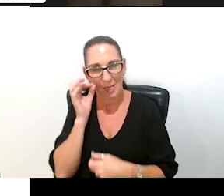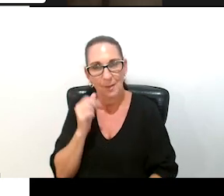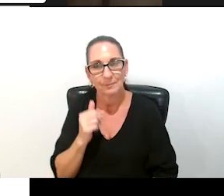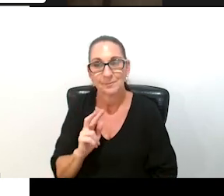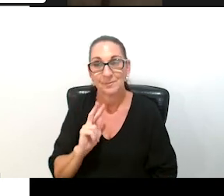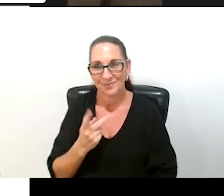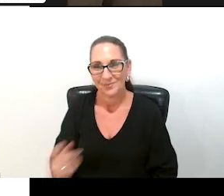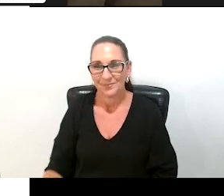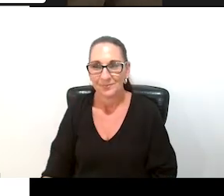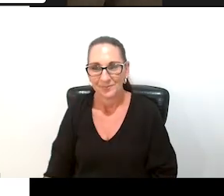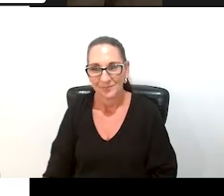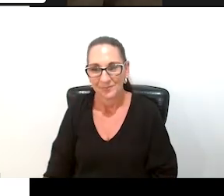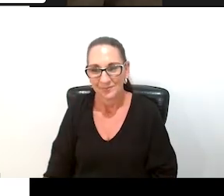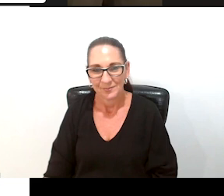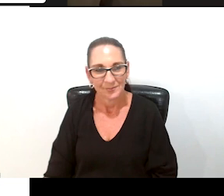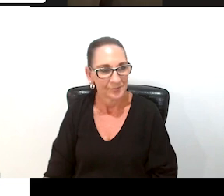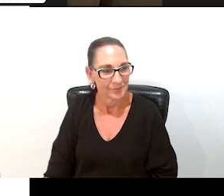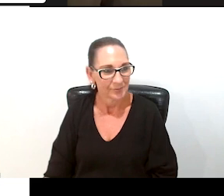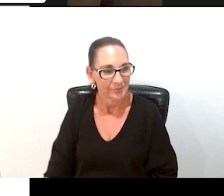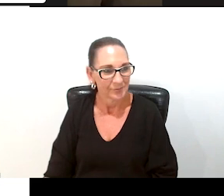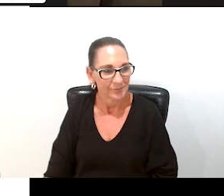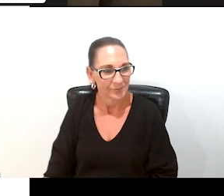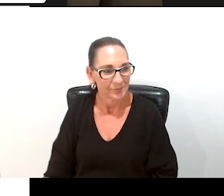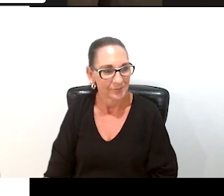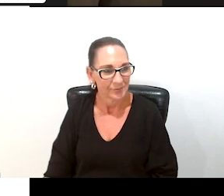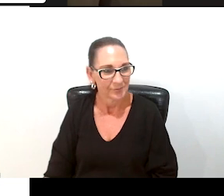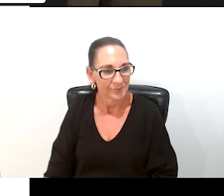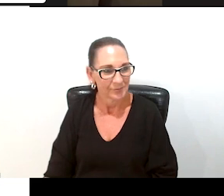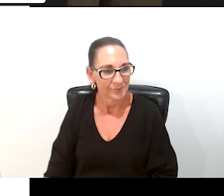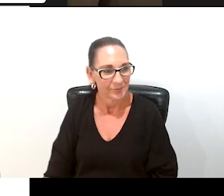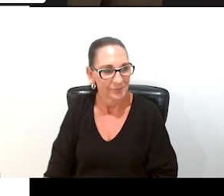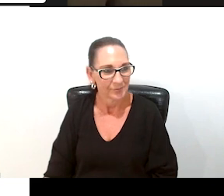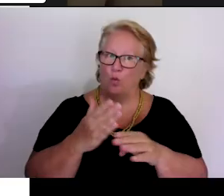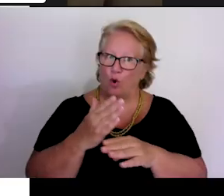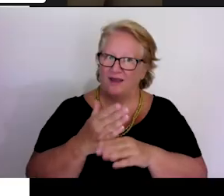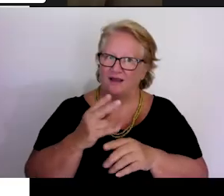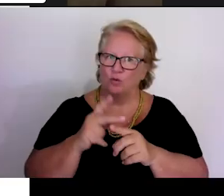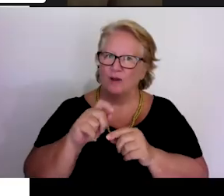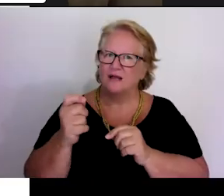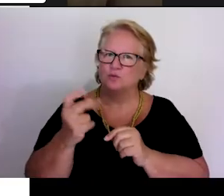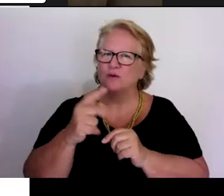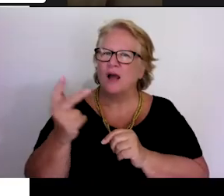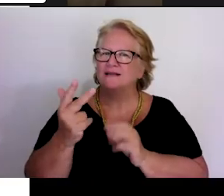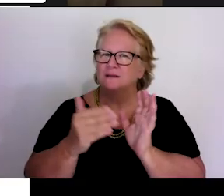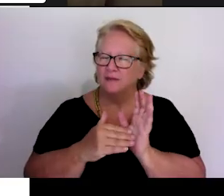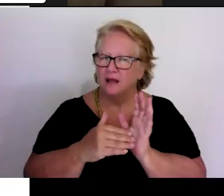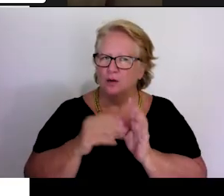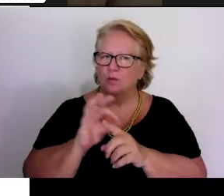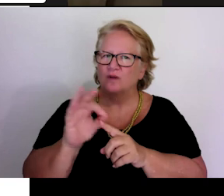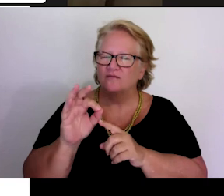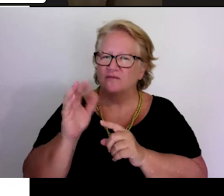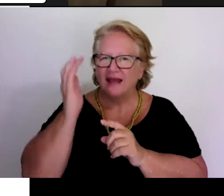of the key things we'll be working on over the next 12 to 18 months are improving or developing